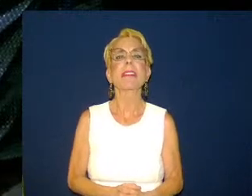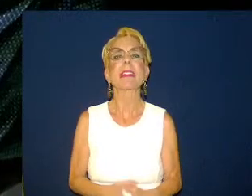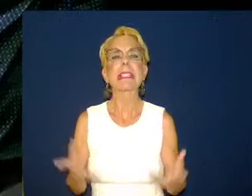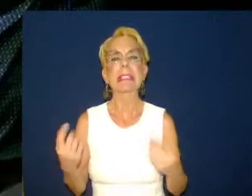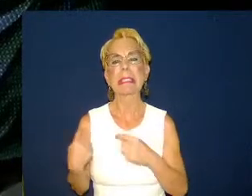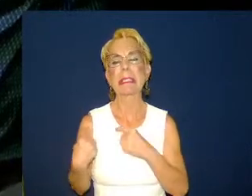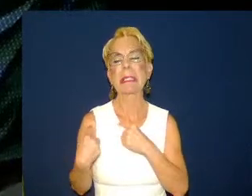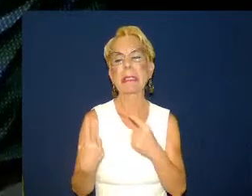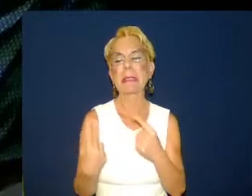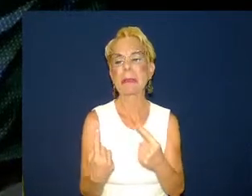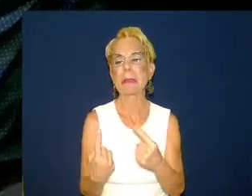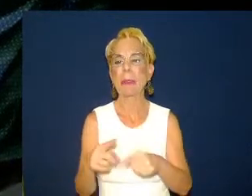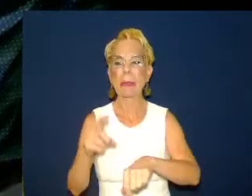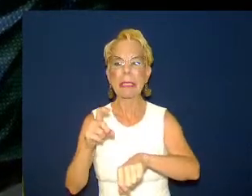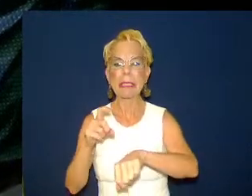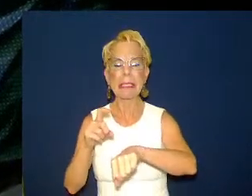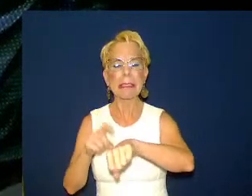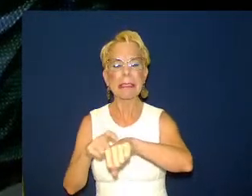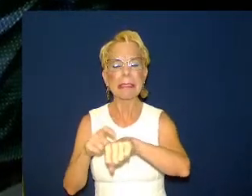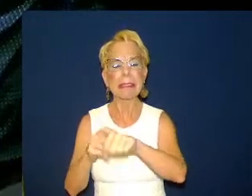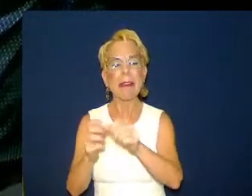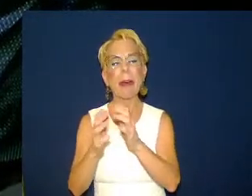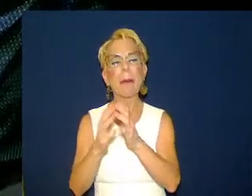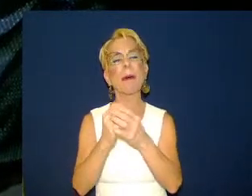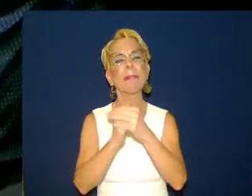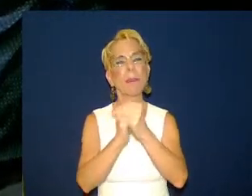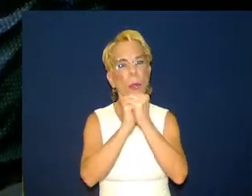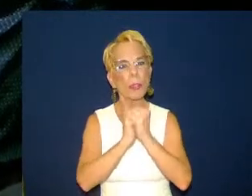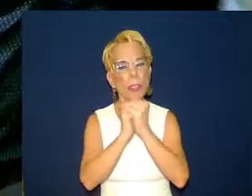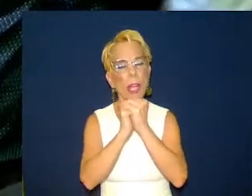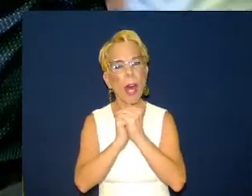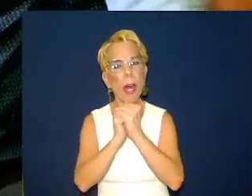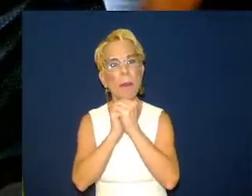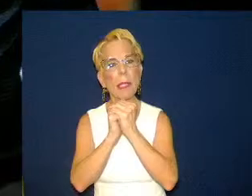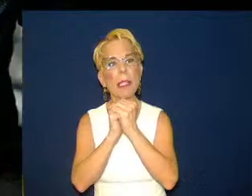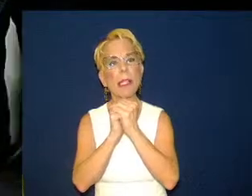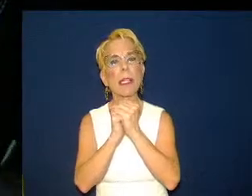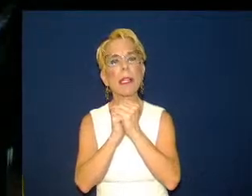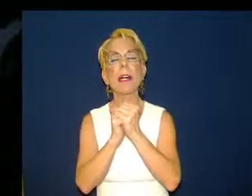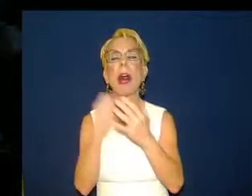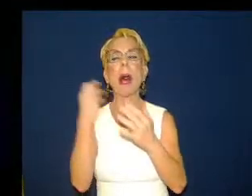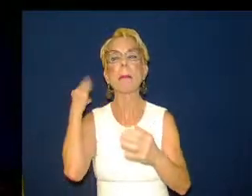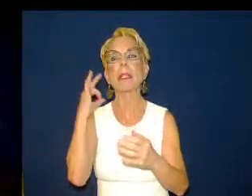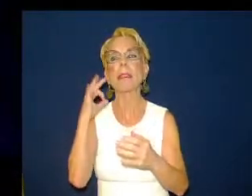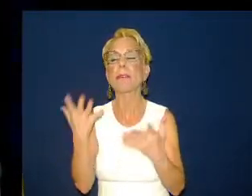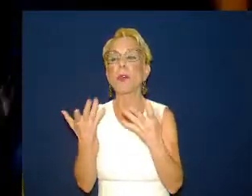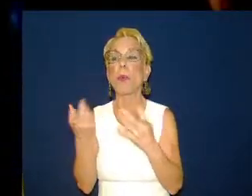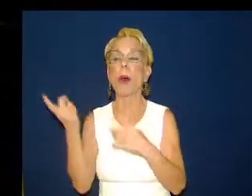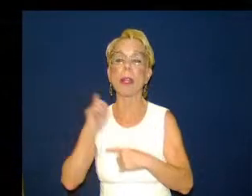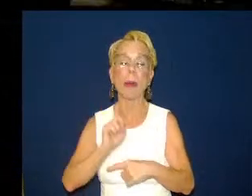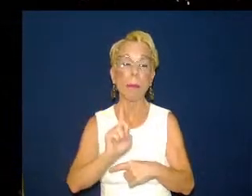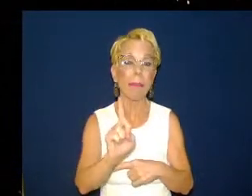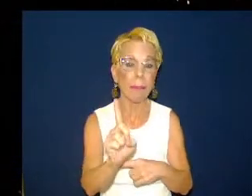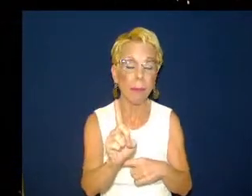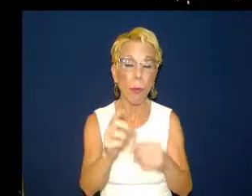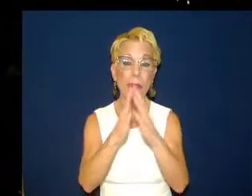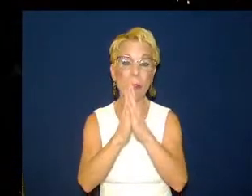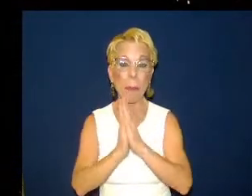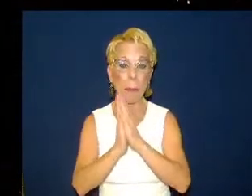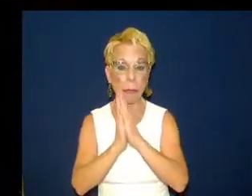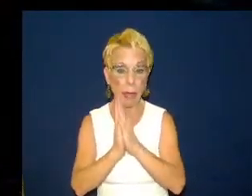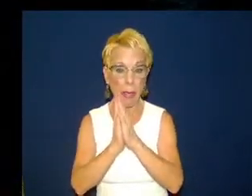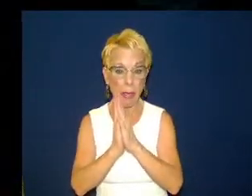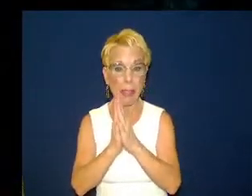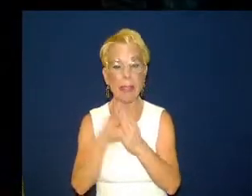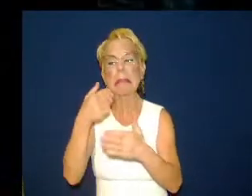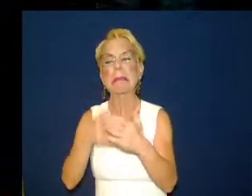have a moment of prayer, God, there will be somebody here to pray. And I pray that the Holy Spirit would bless that time. In Jesus' name we